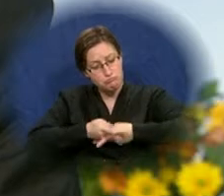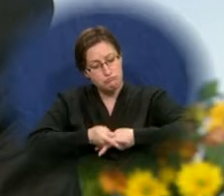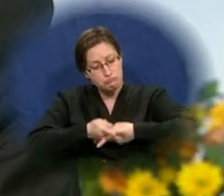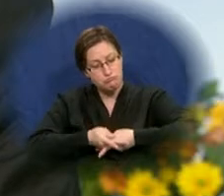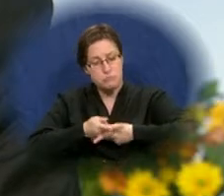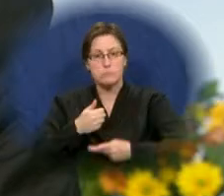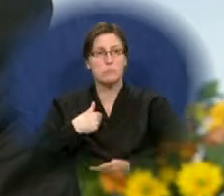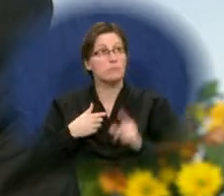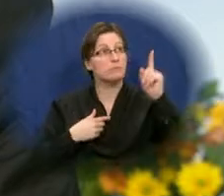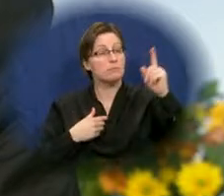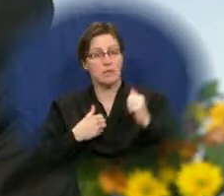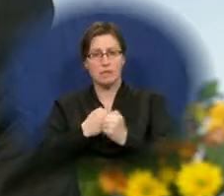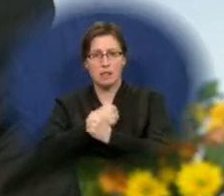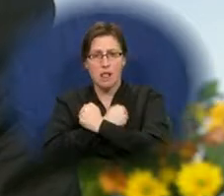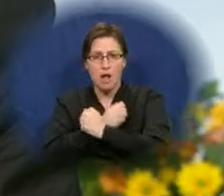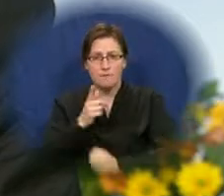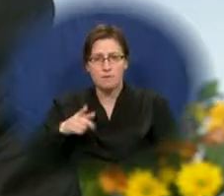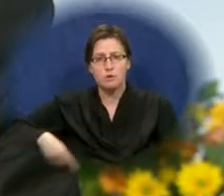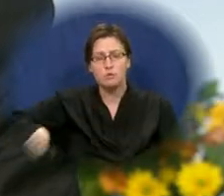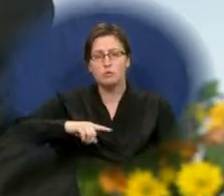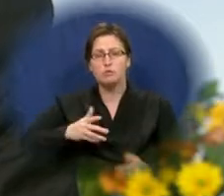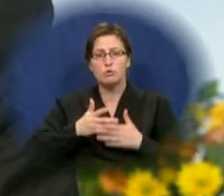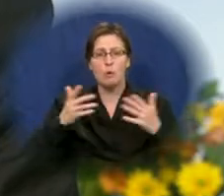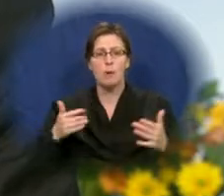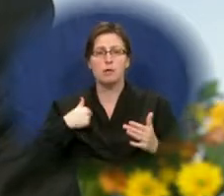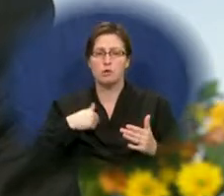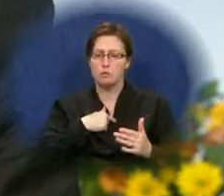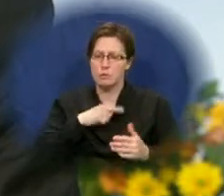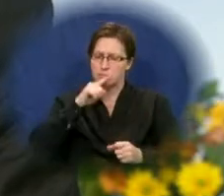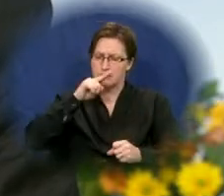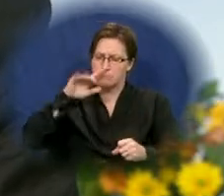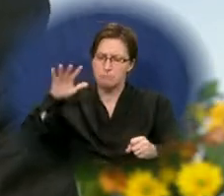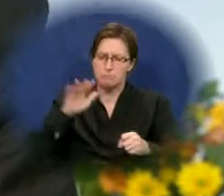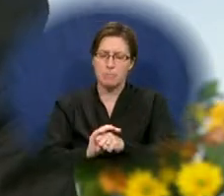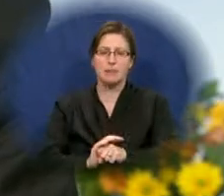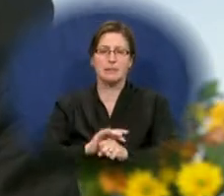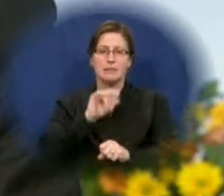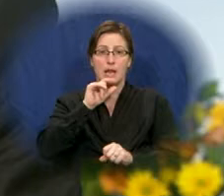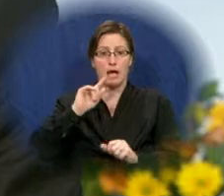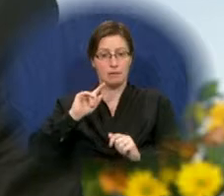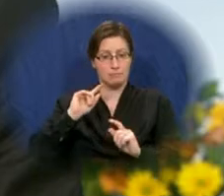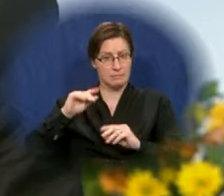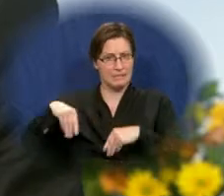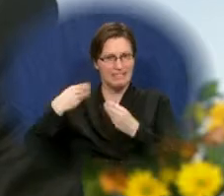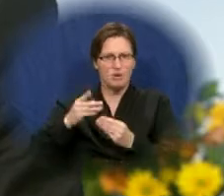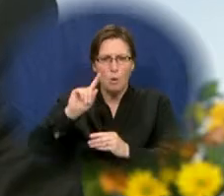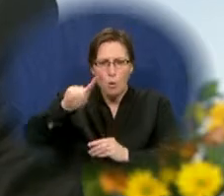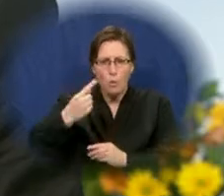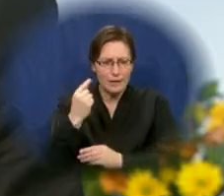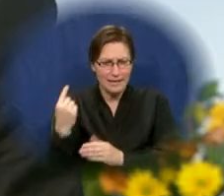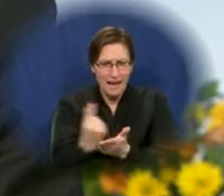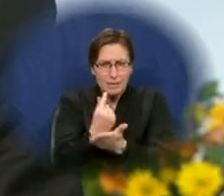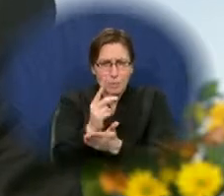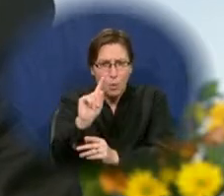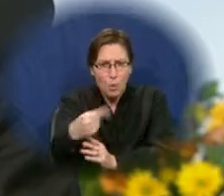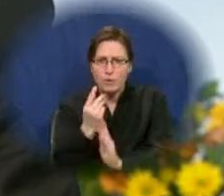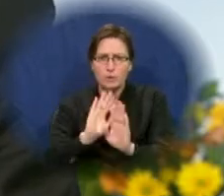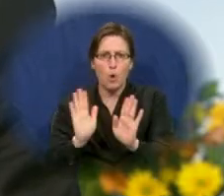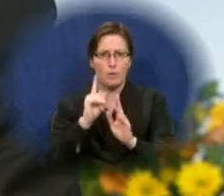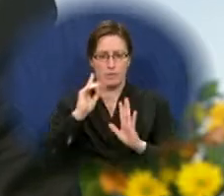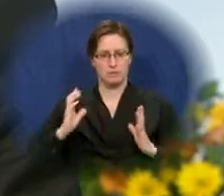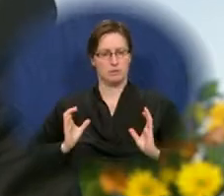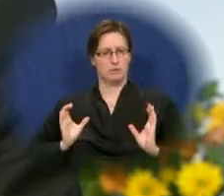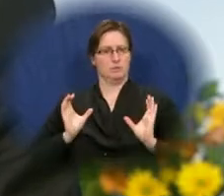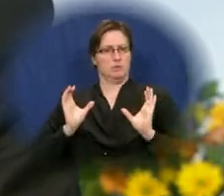affection for you, we were determined to share with you not only the gospel of God, but our very selves